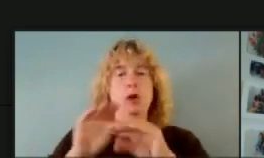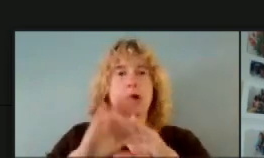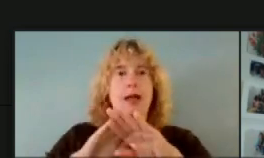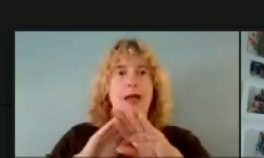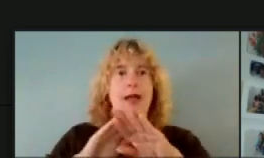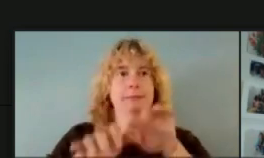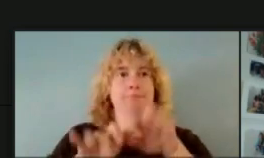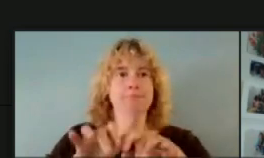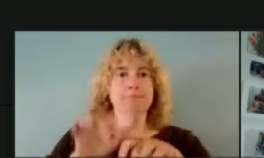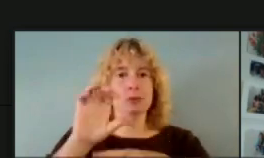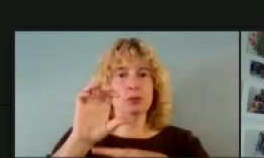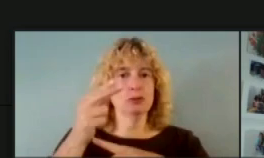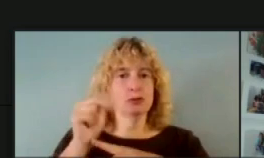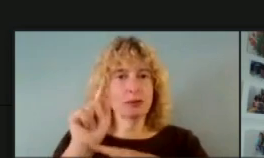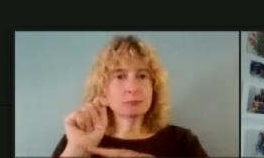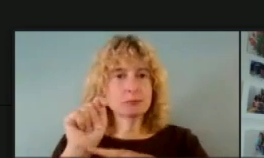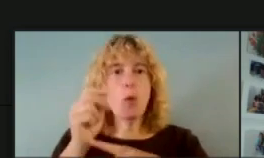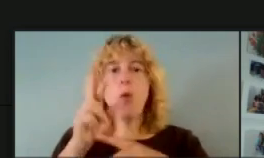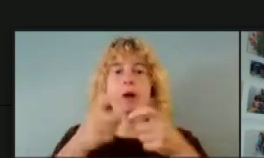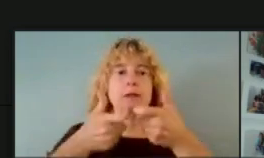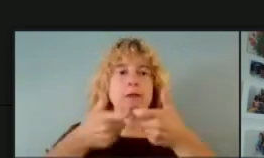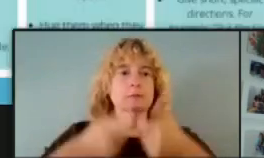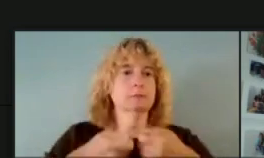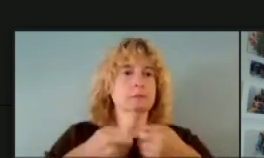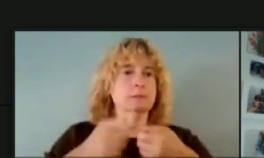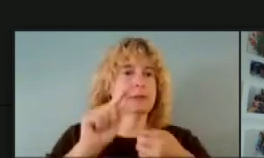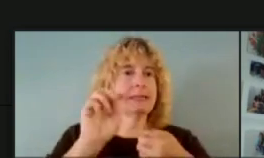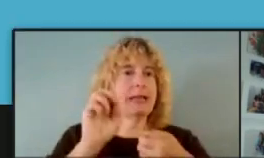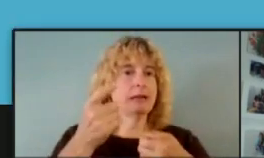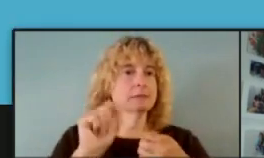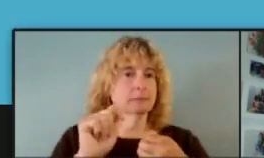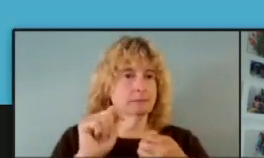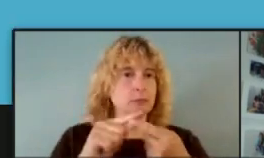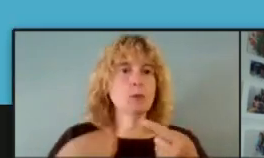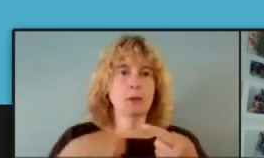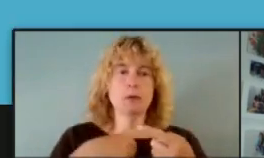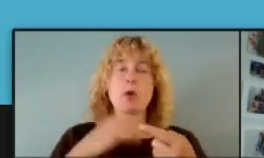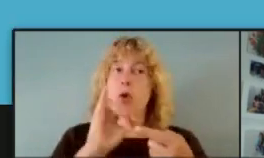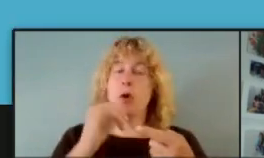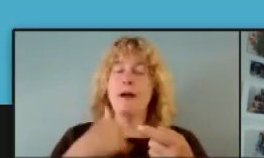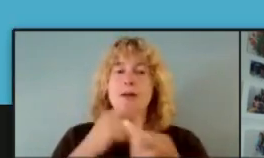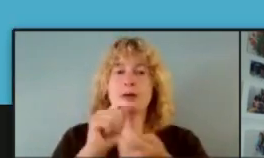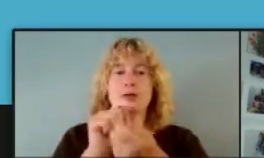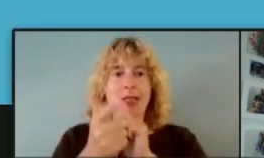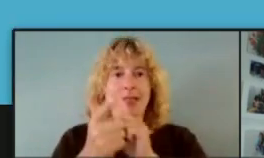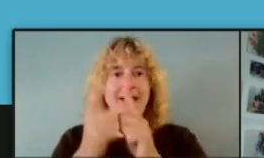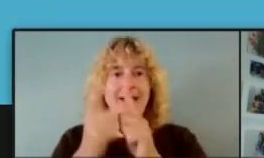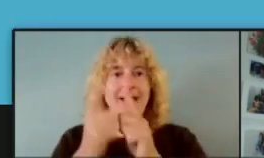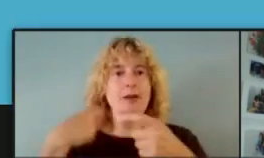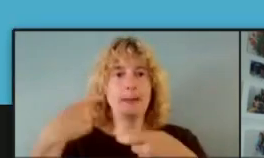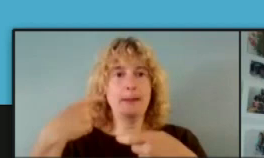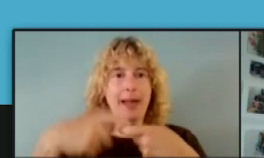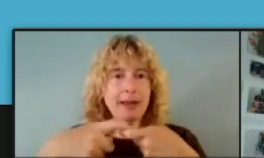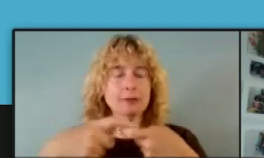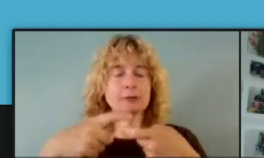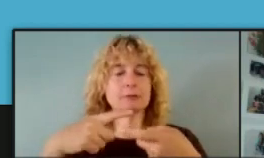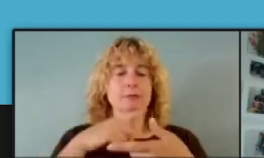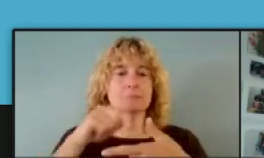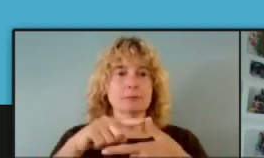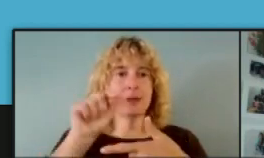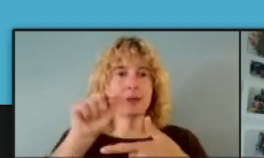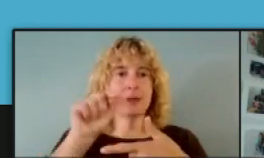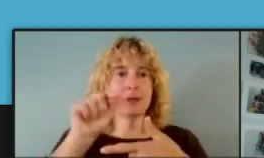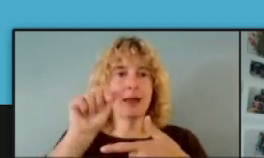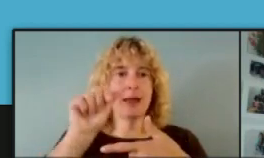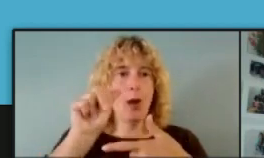to Spanish and Arabic and ASL. So we want to give folks the information they